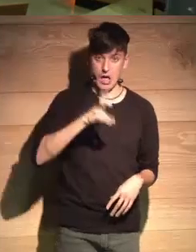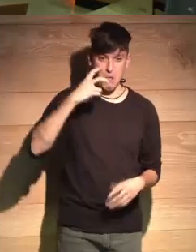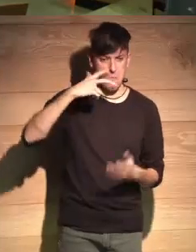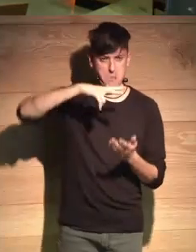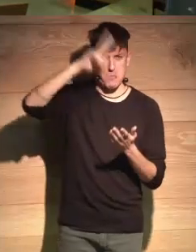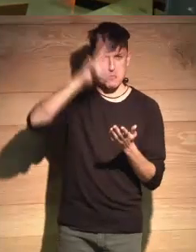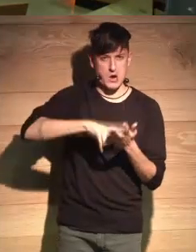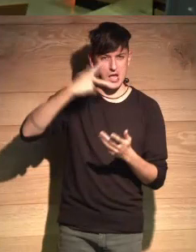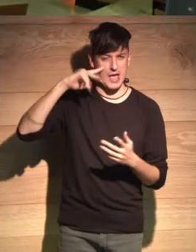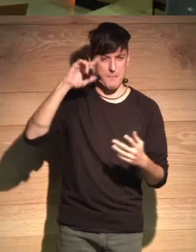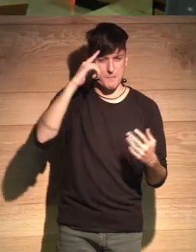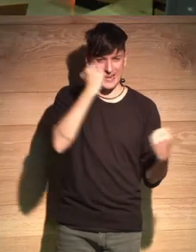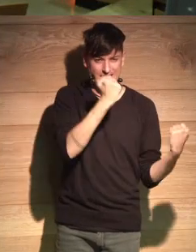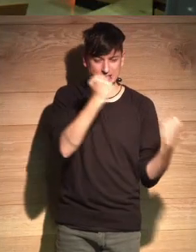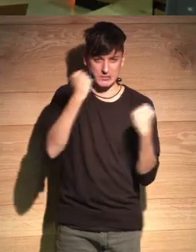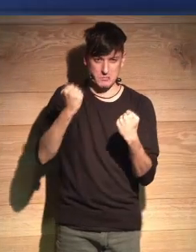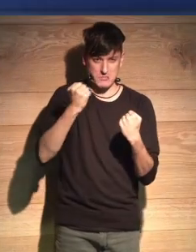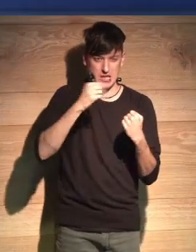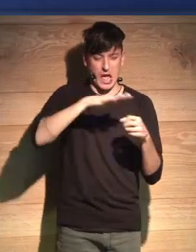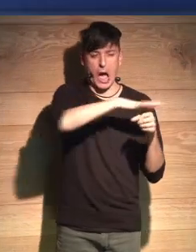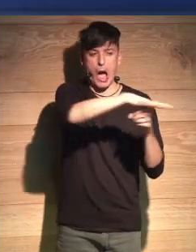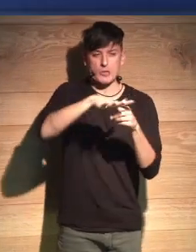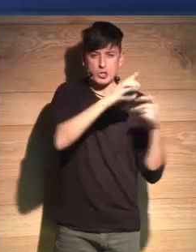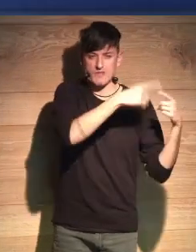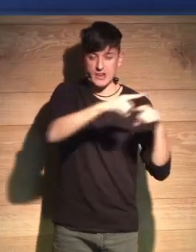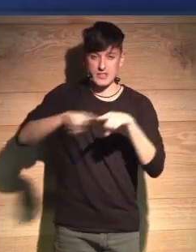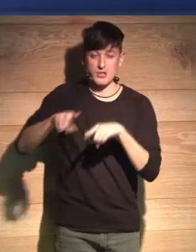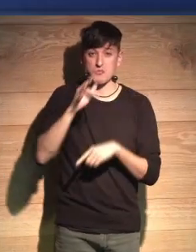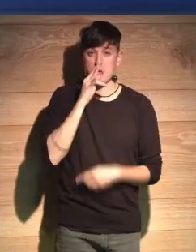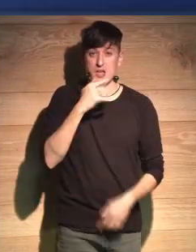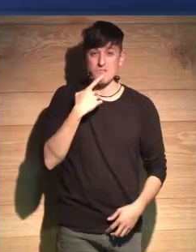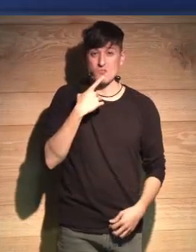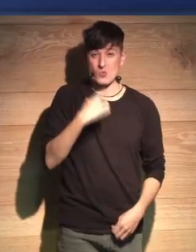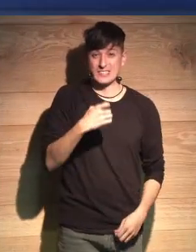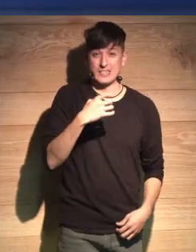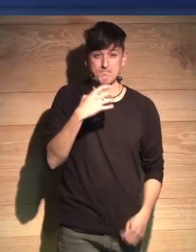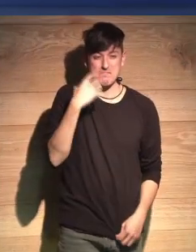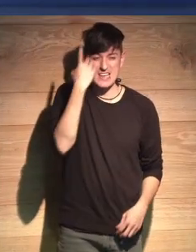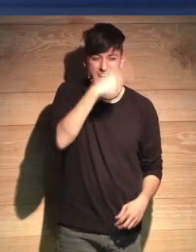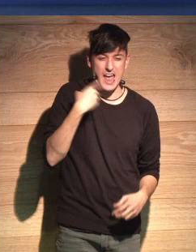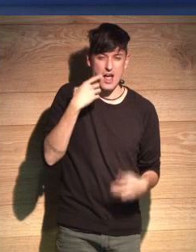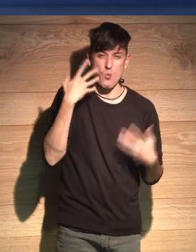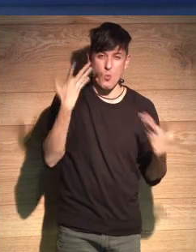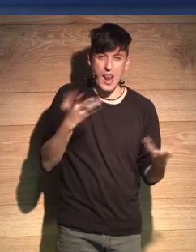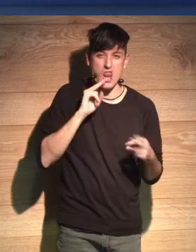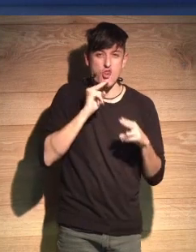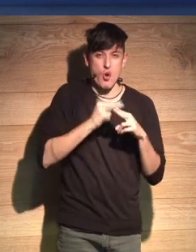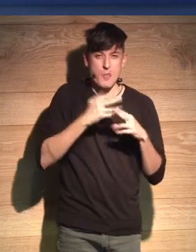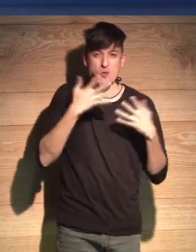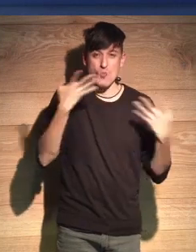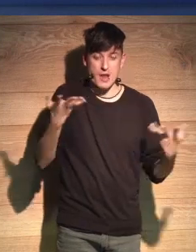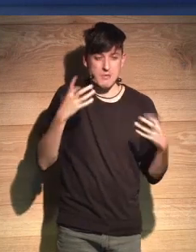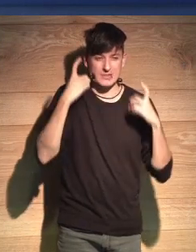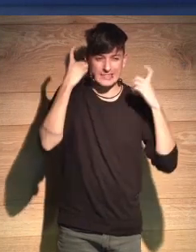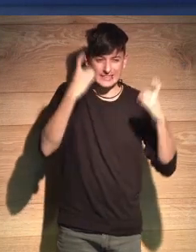which other women have made it, who are benchmarks in their respective fields. It's hard to